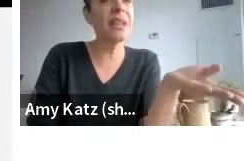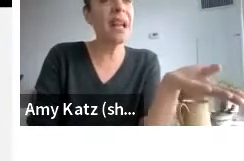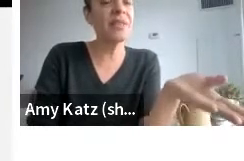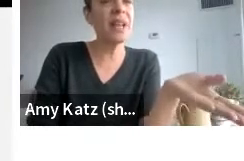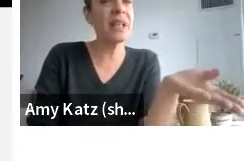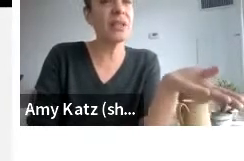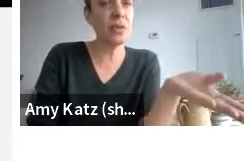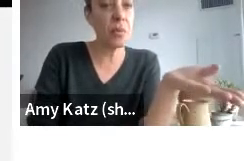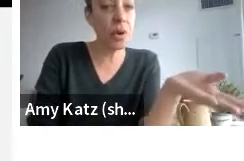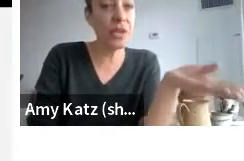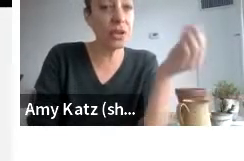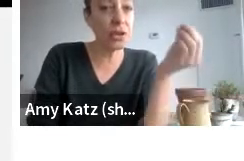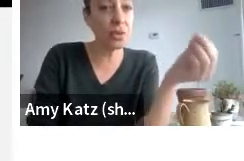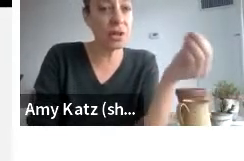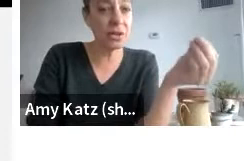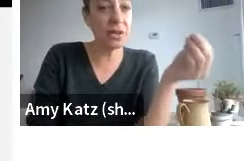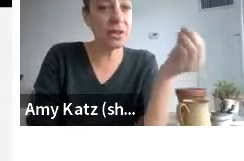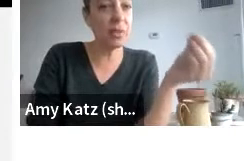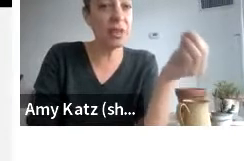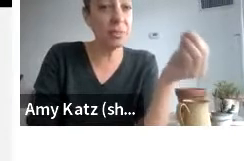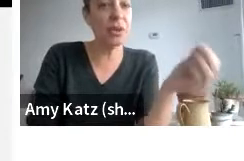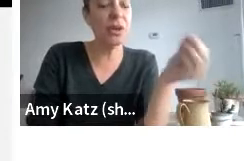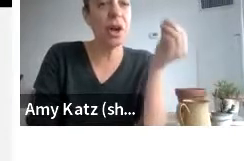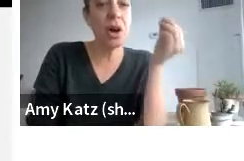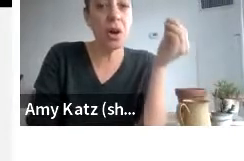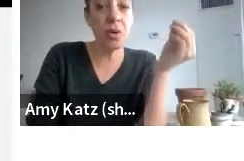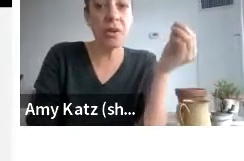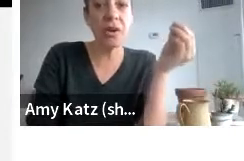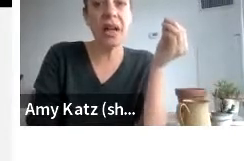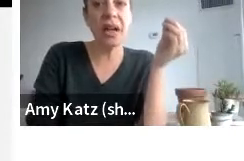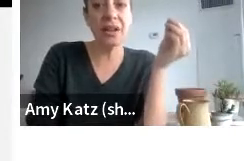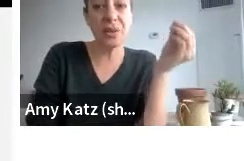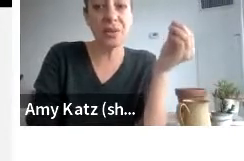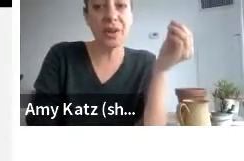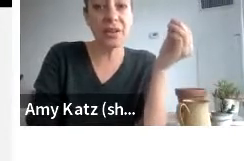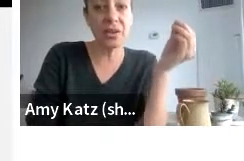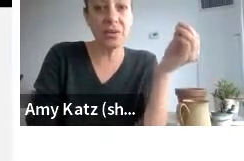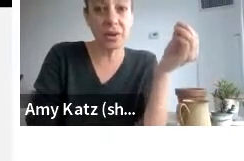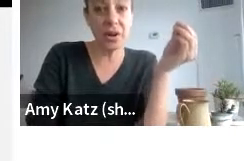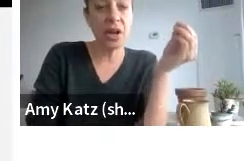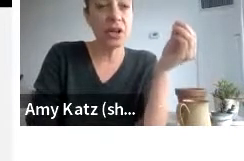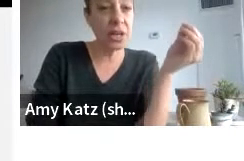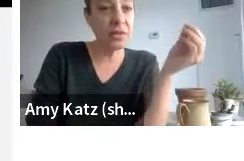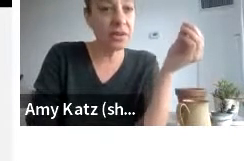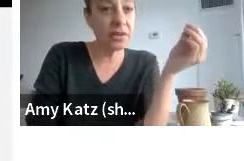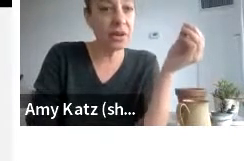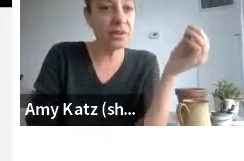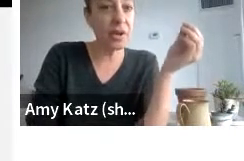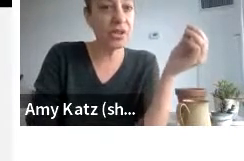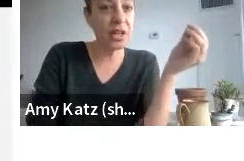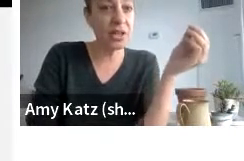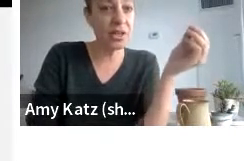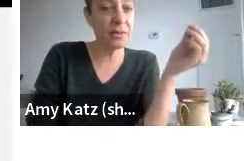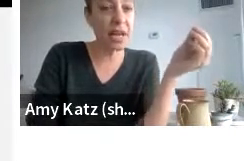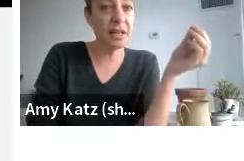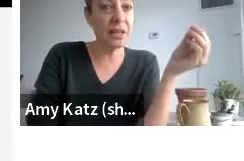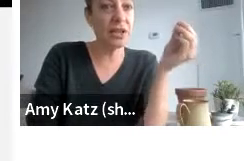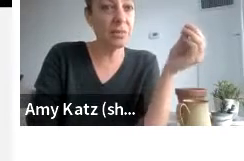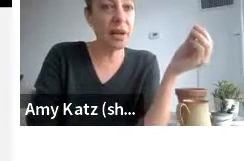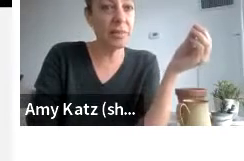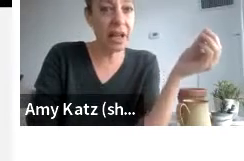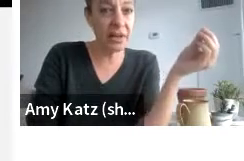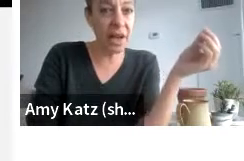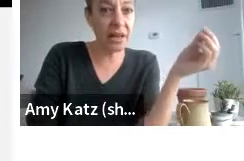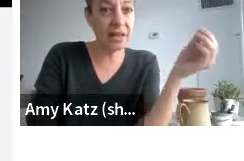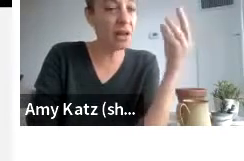this has been emphasized for more than 2 years. This is what people heard over and over and over. So even if there are small changes made